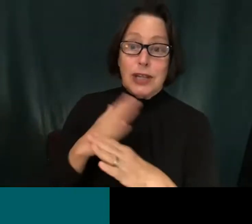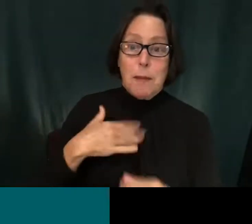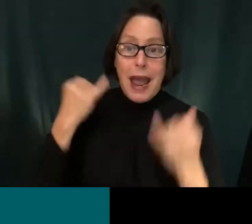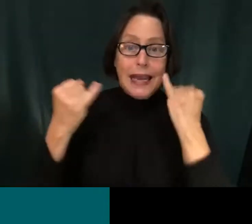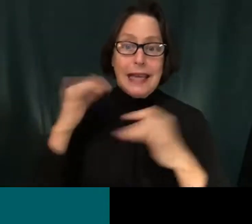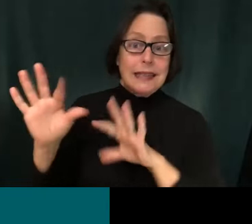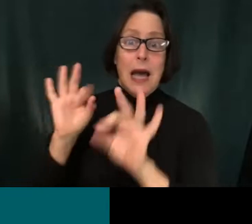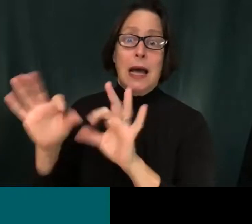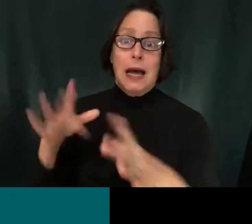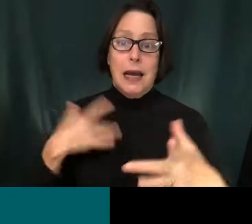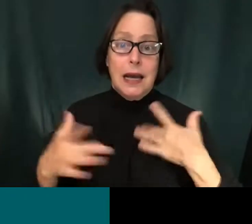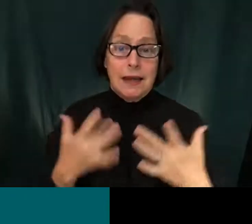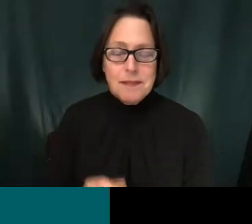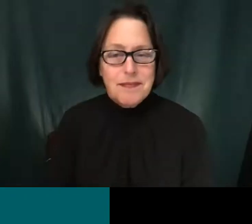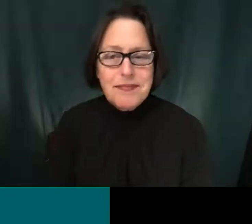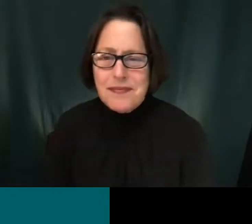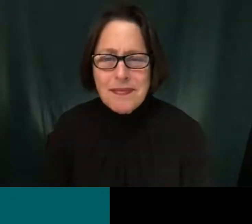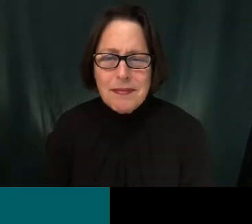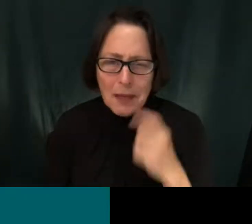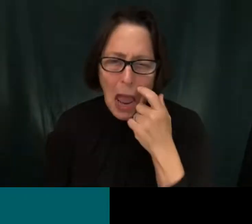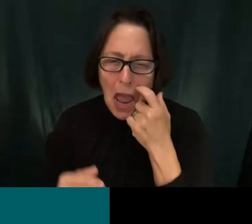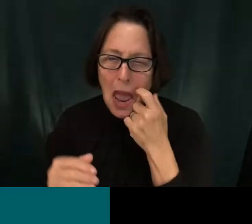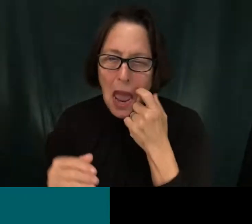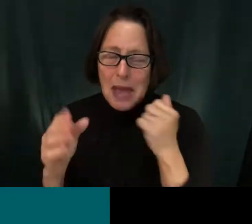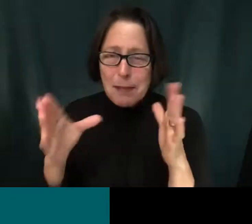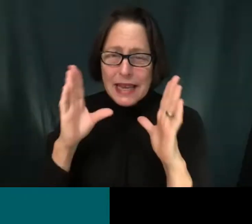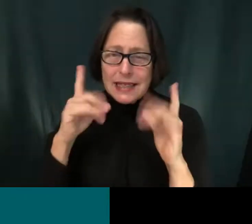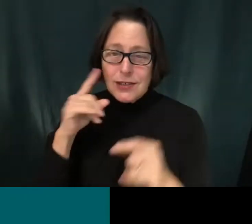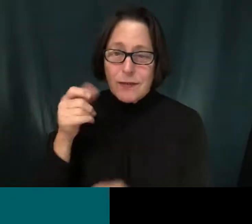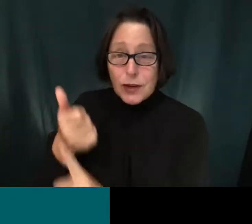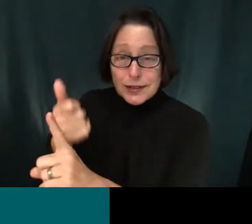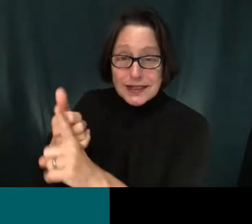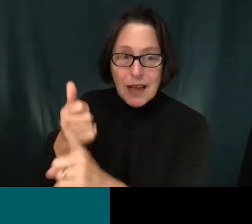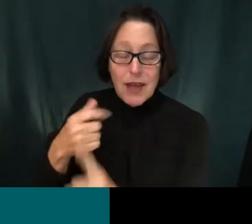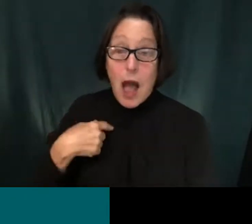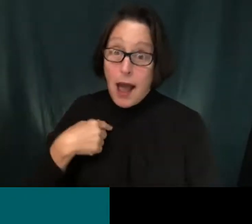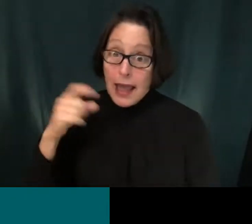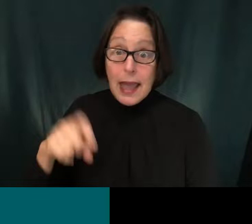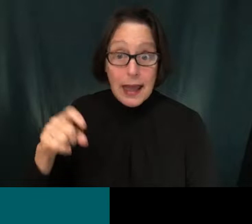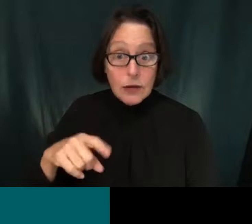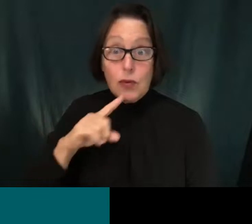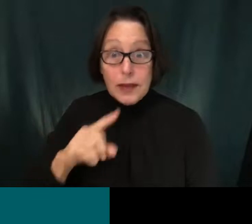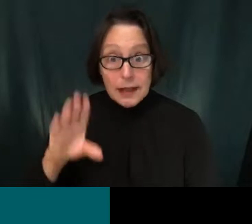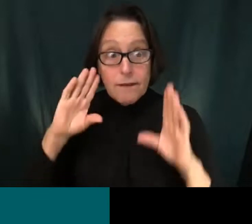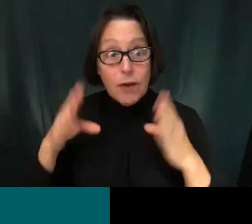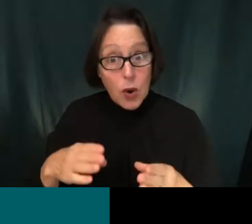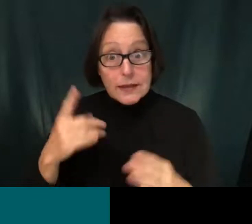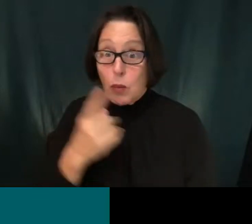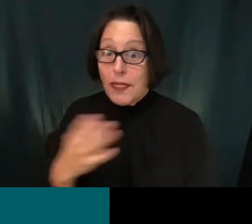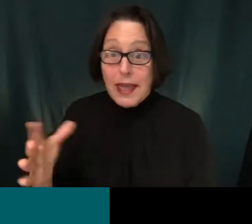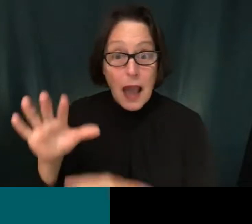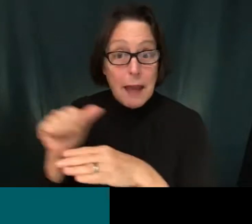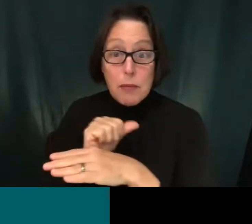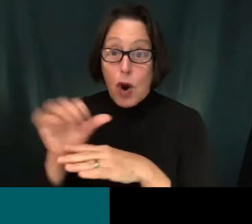And so paying attention to that for yourself is really important. And I had to really focus. And this is one of the things I practice